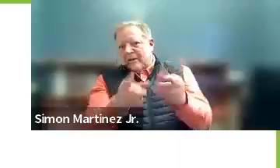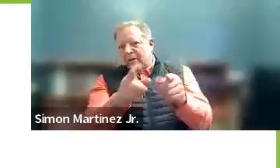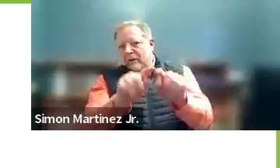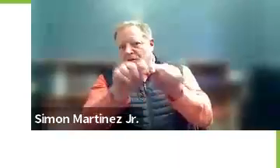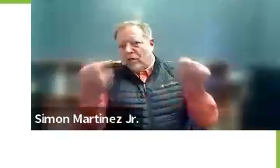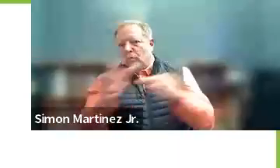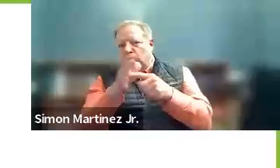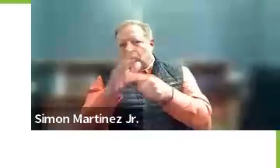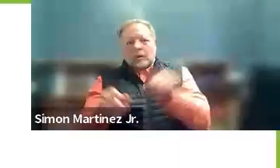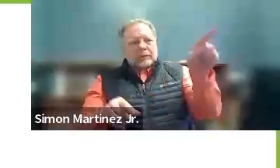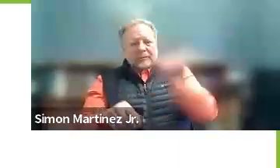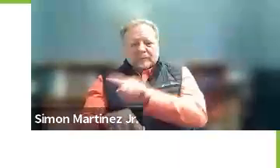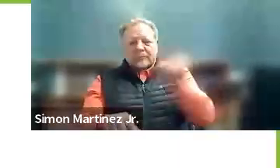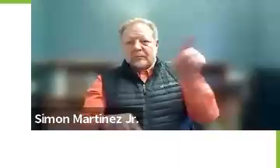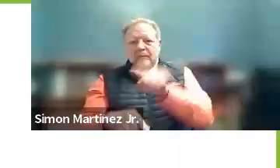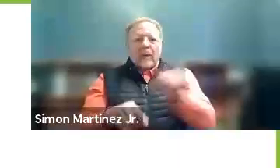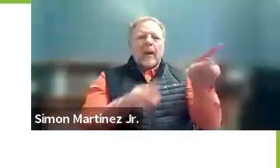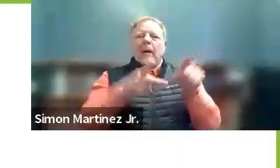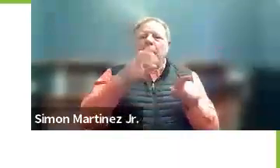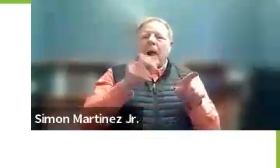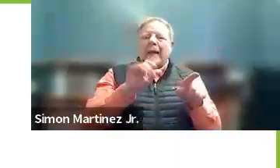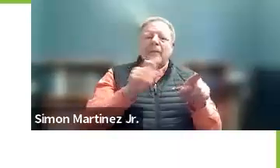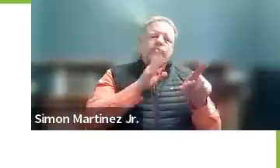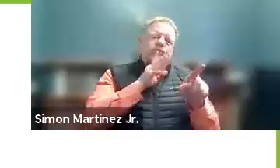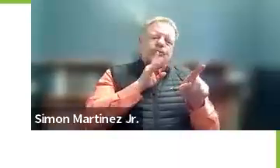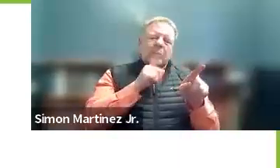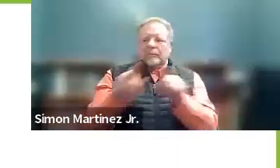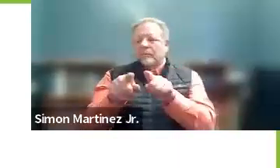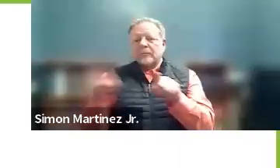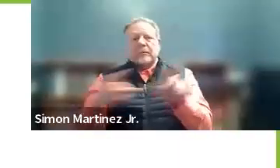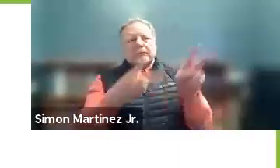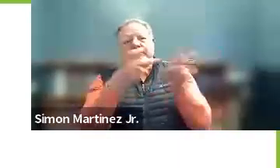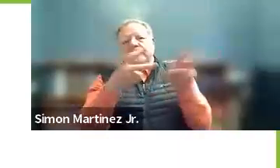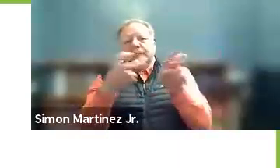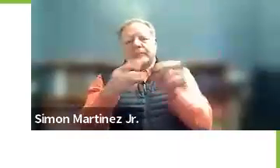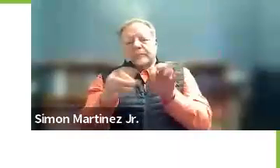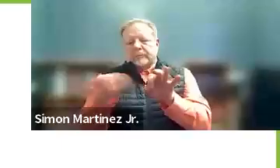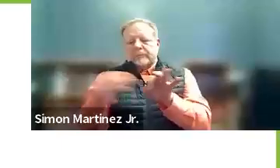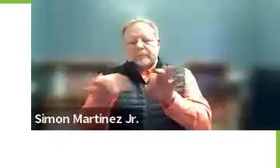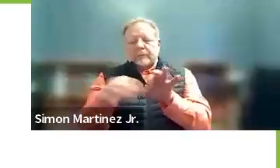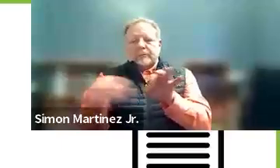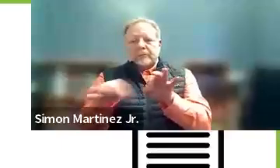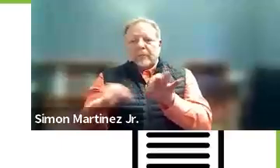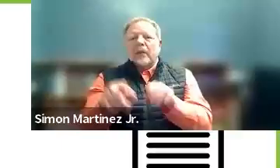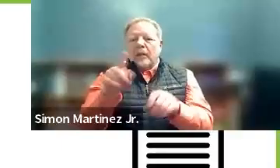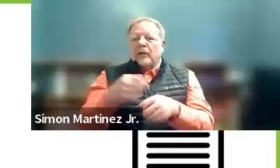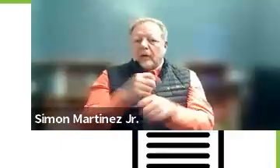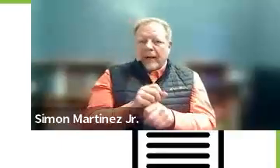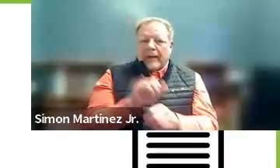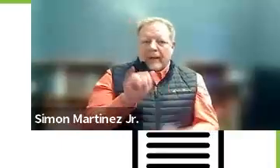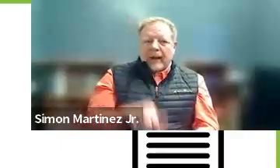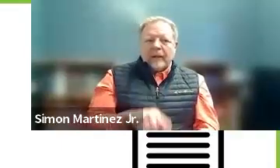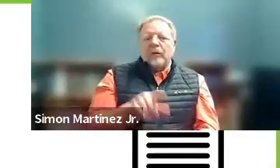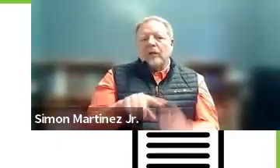shown. Um, but very similarly, right, created, you could DIY that. You